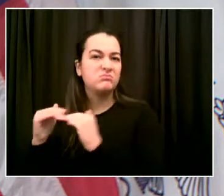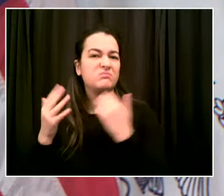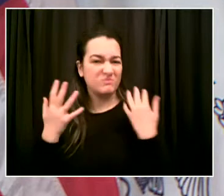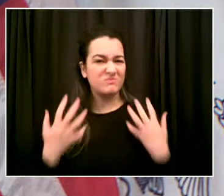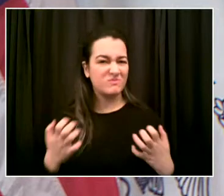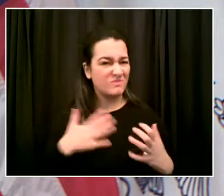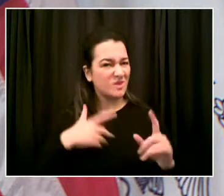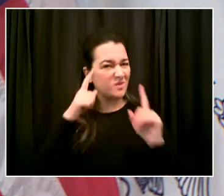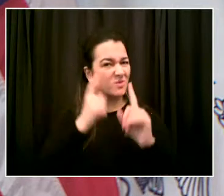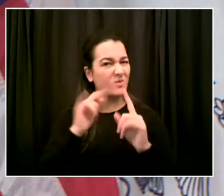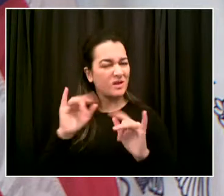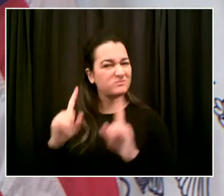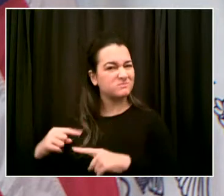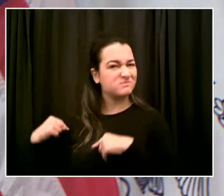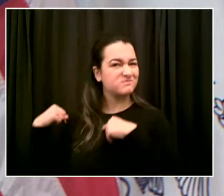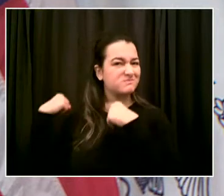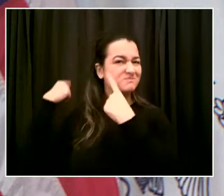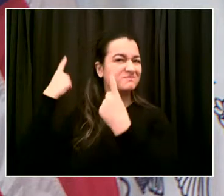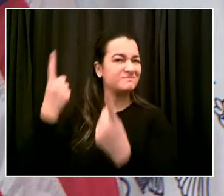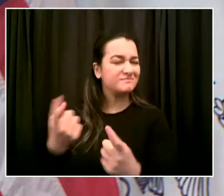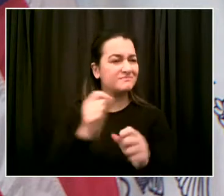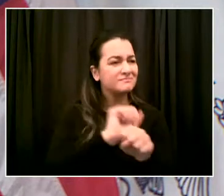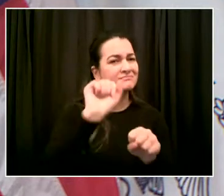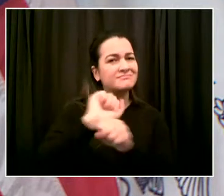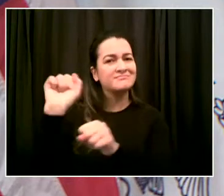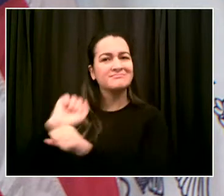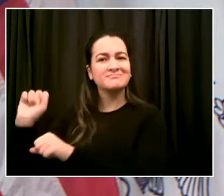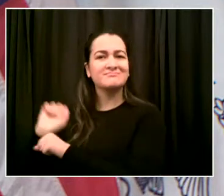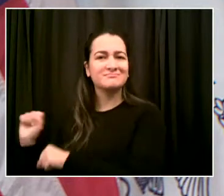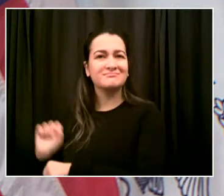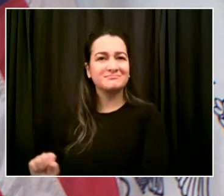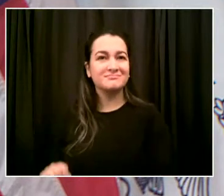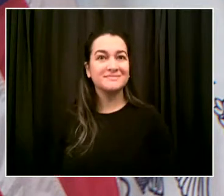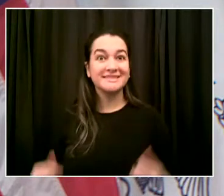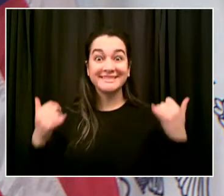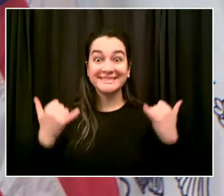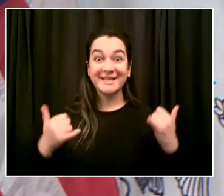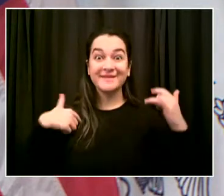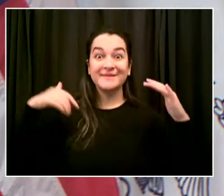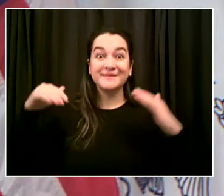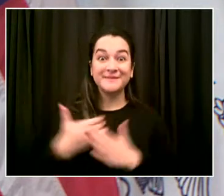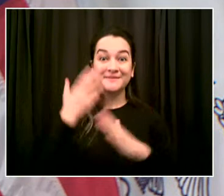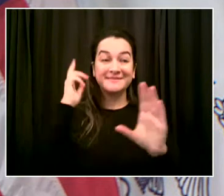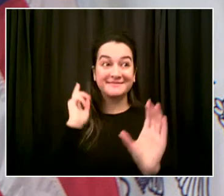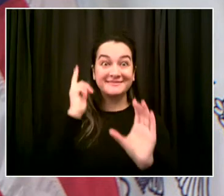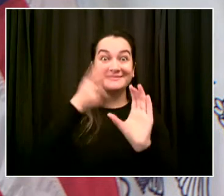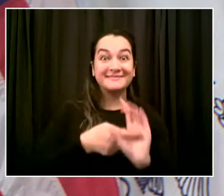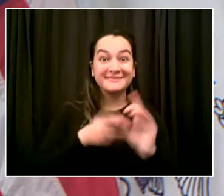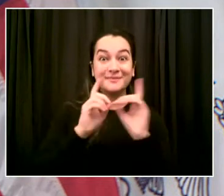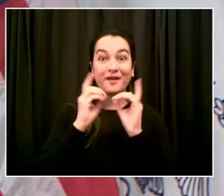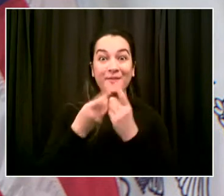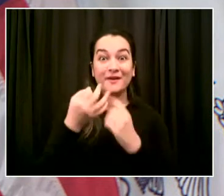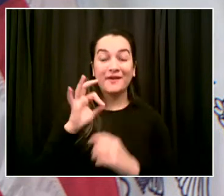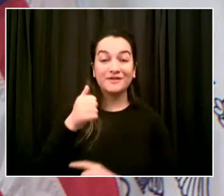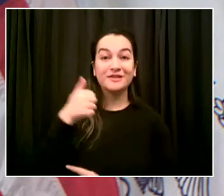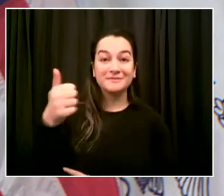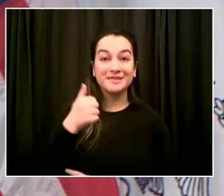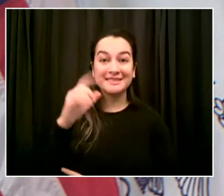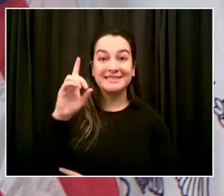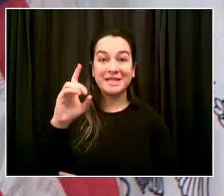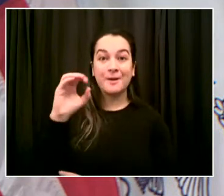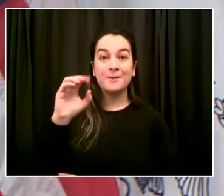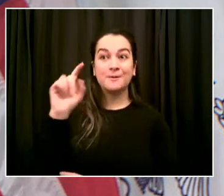department. I'm particularly excited to work with the two leaders who are here with us today, Margaret